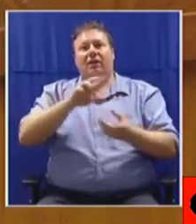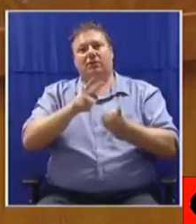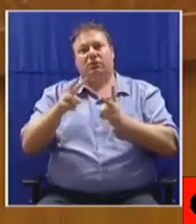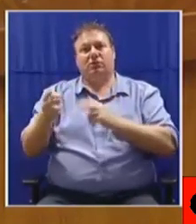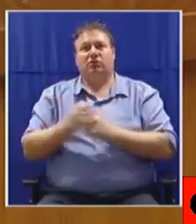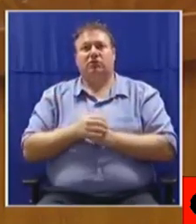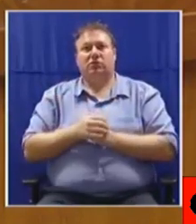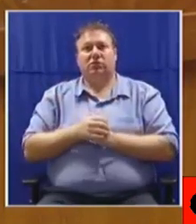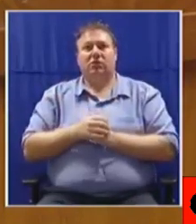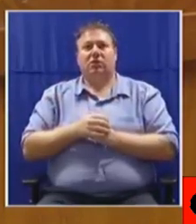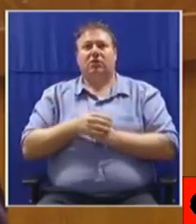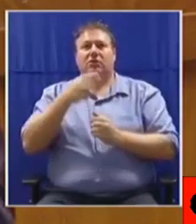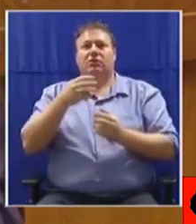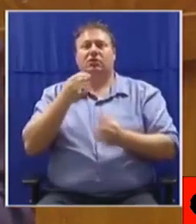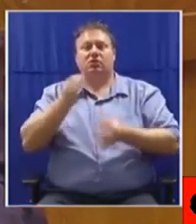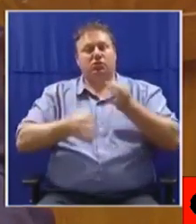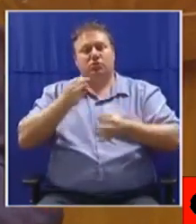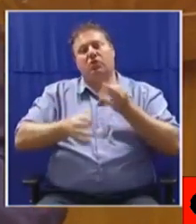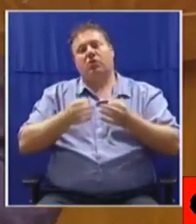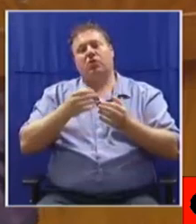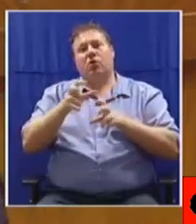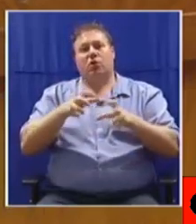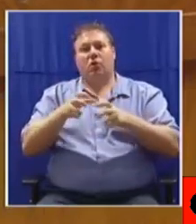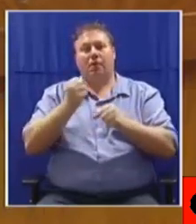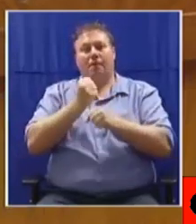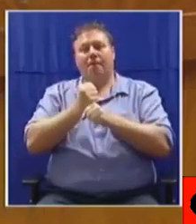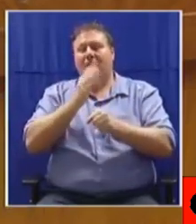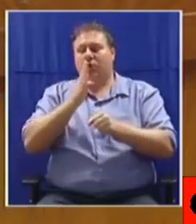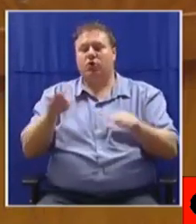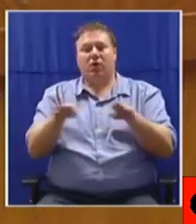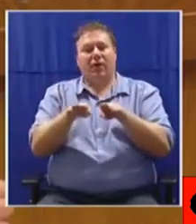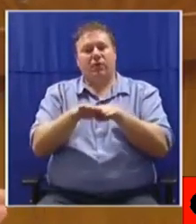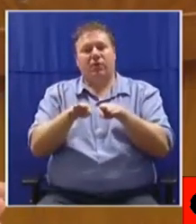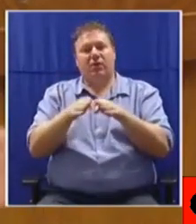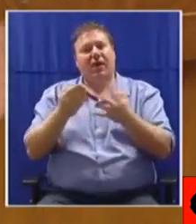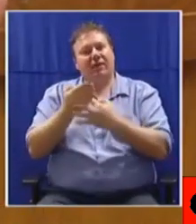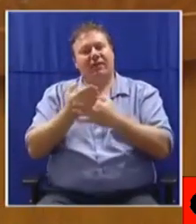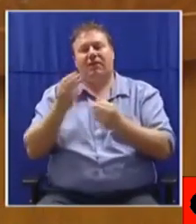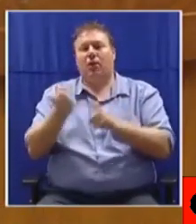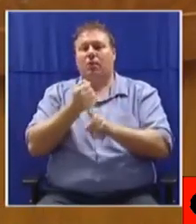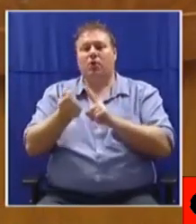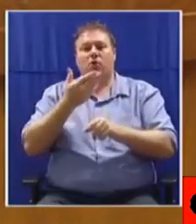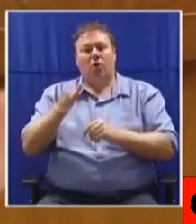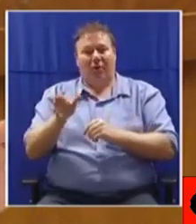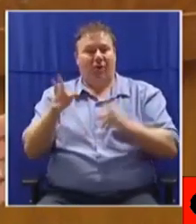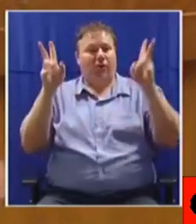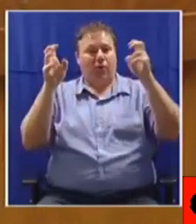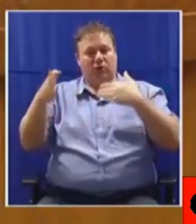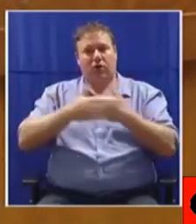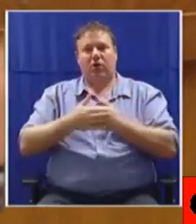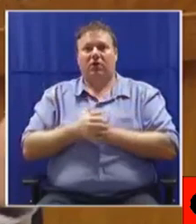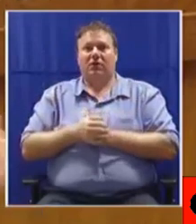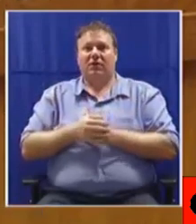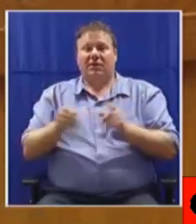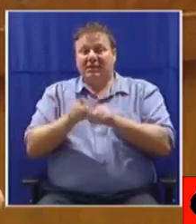judicial control to ensure equitable access and prevent abuse." And as I said the other day, this plaster that you're